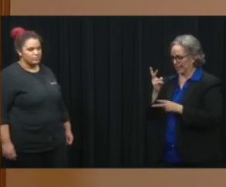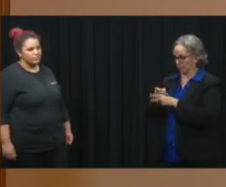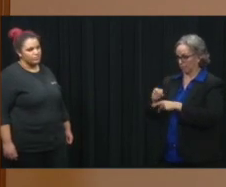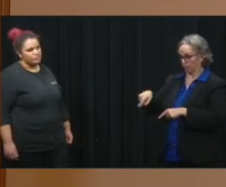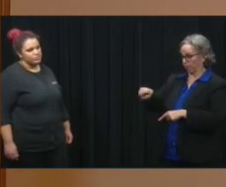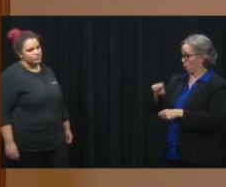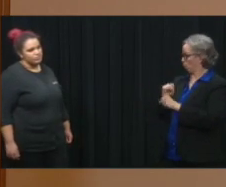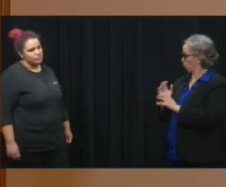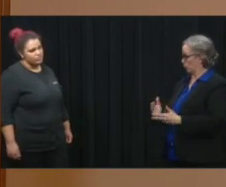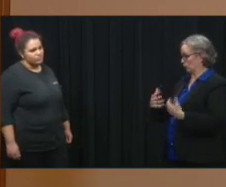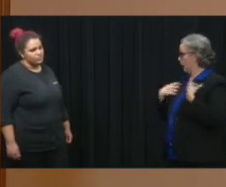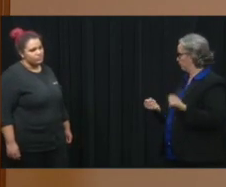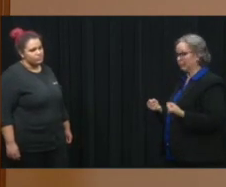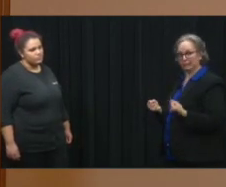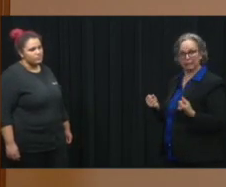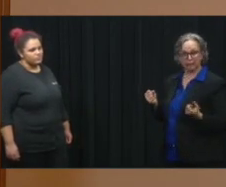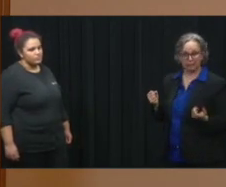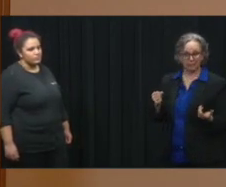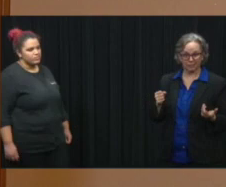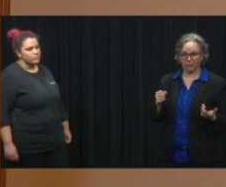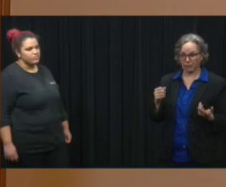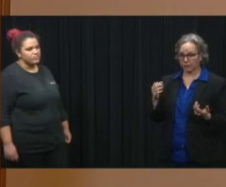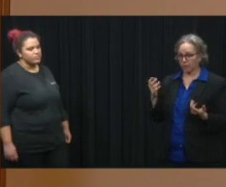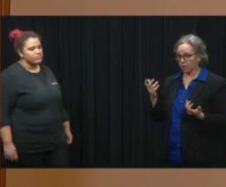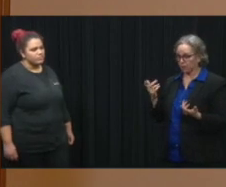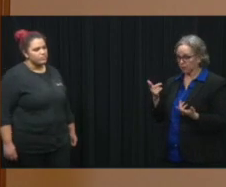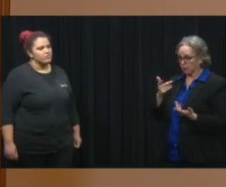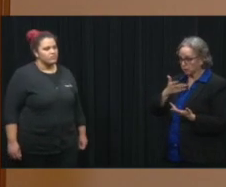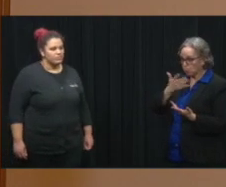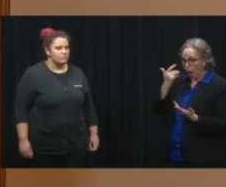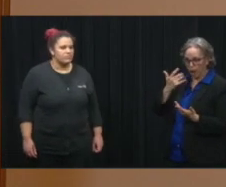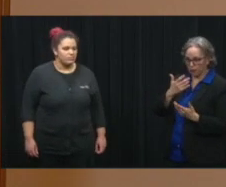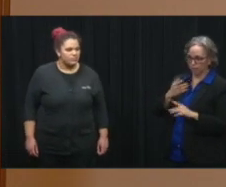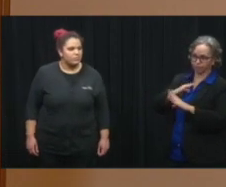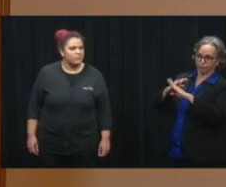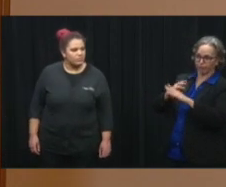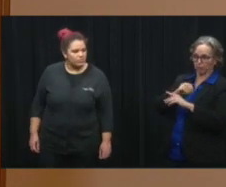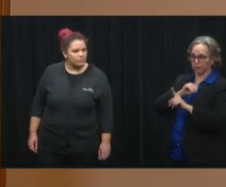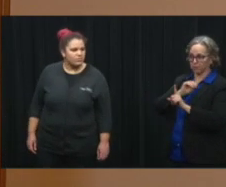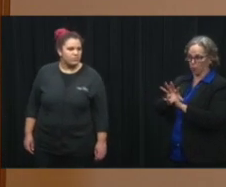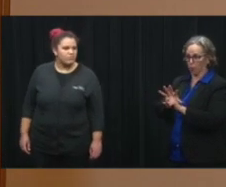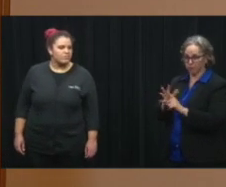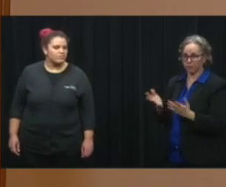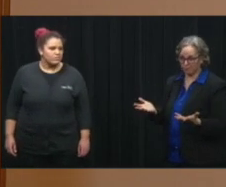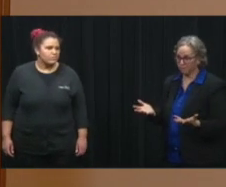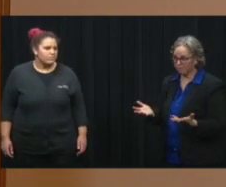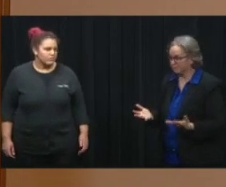that is a part of the staffing equation. Thank you.